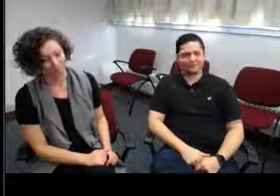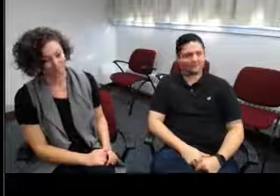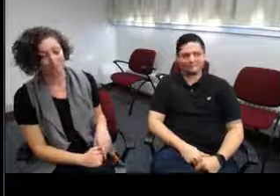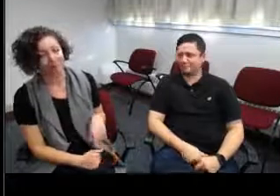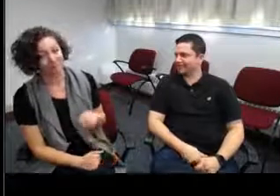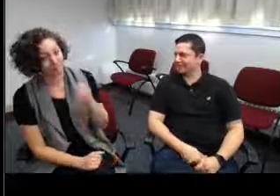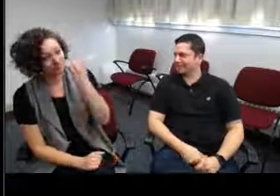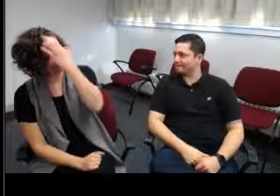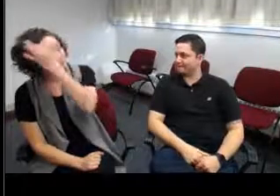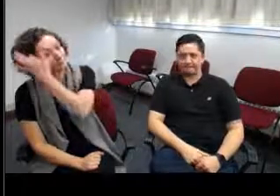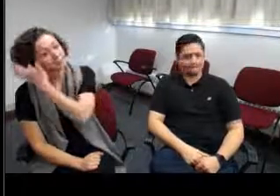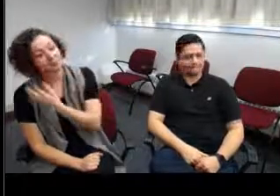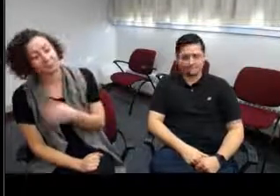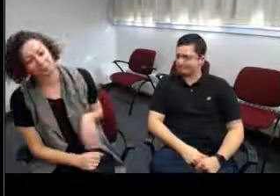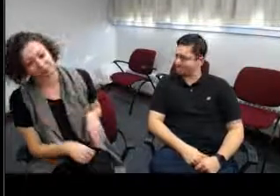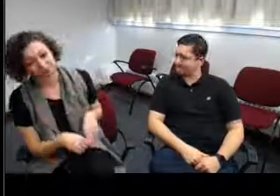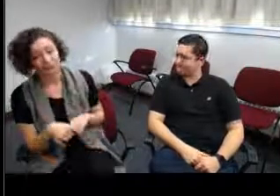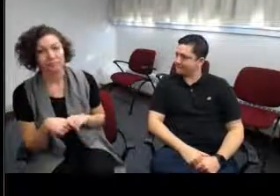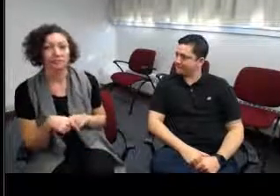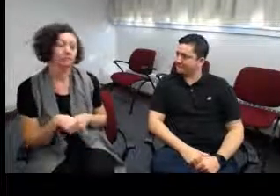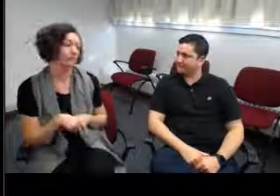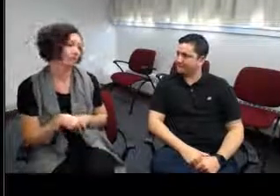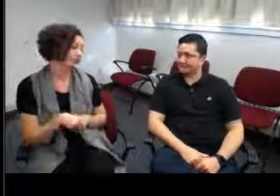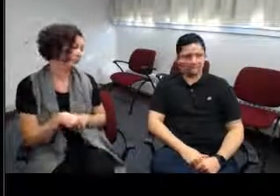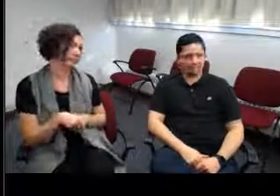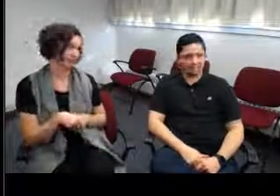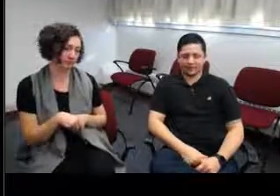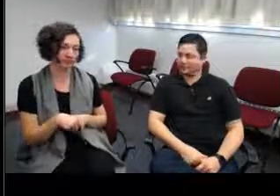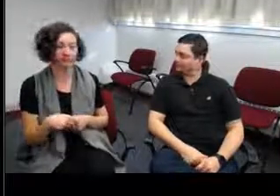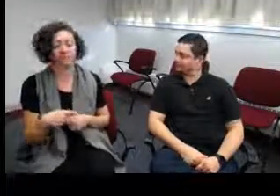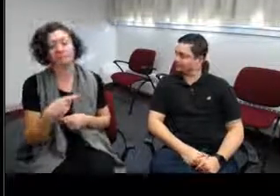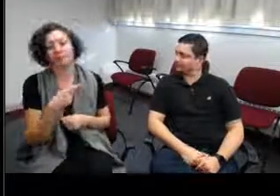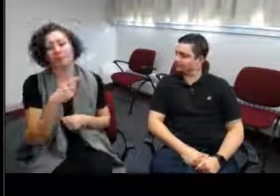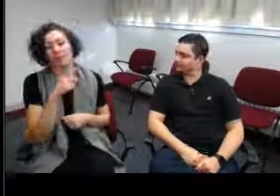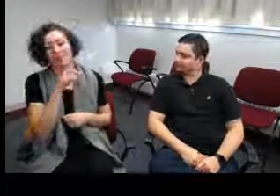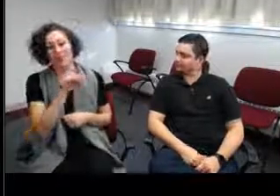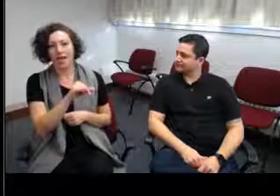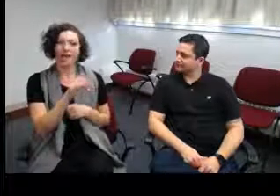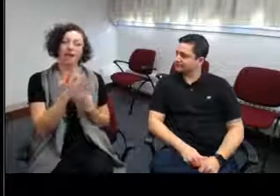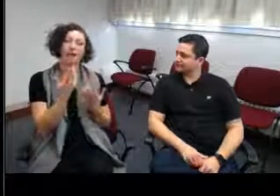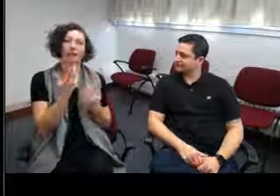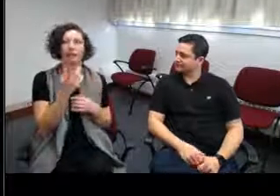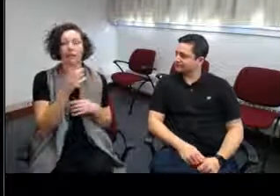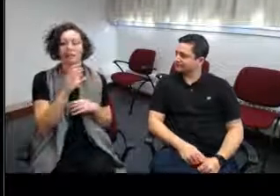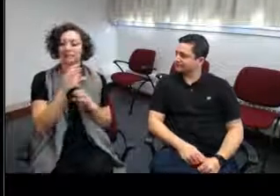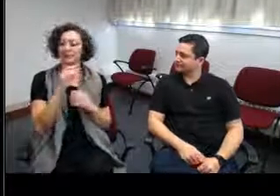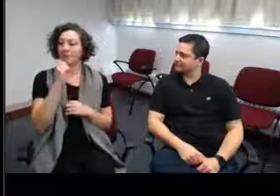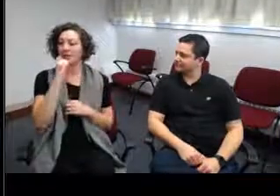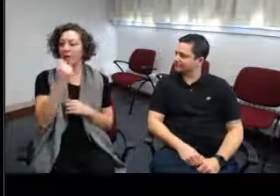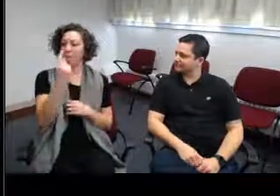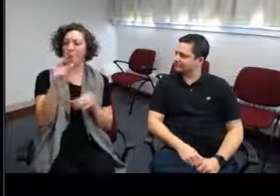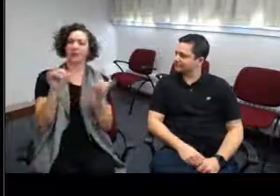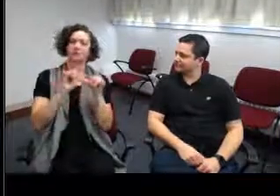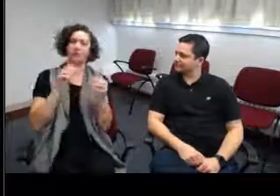and they might not be fluent in American Sign Language. So really we have to consider all types of deaf people. True.